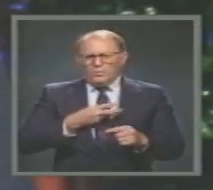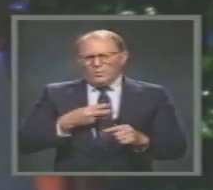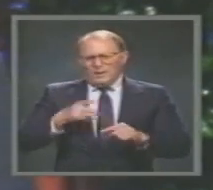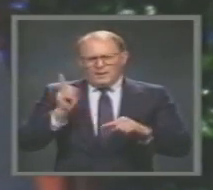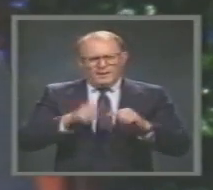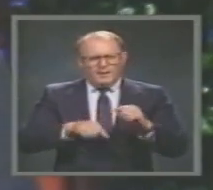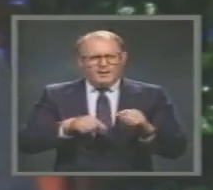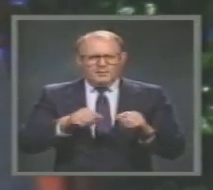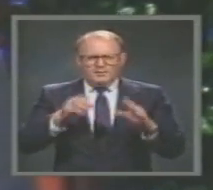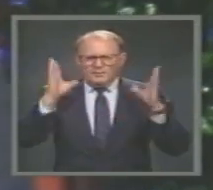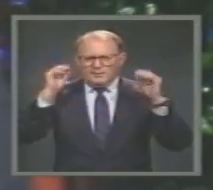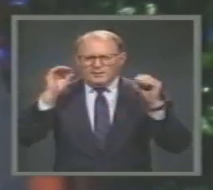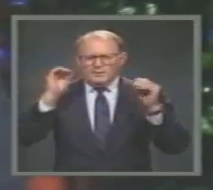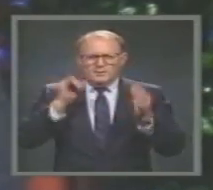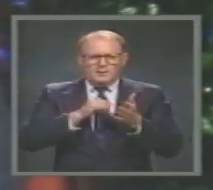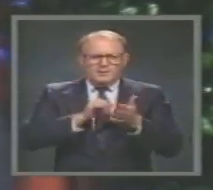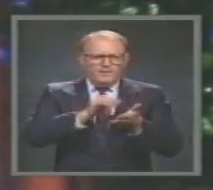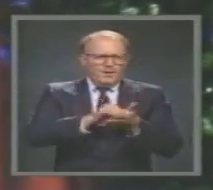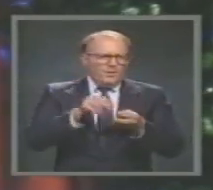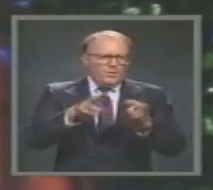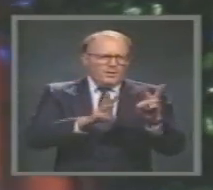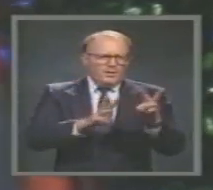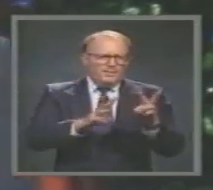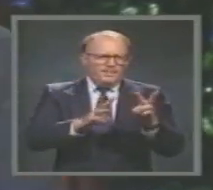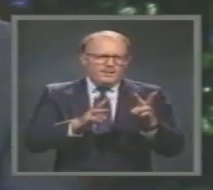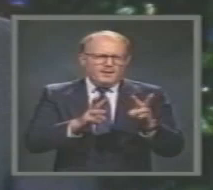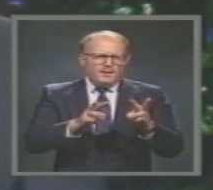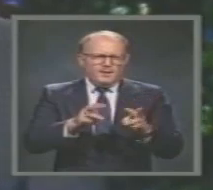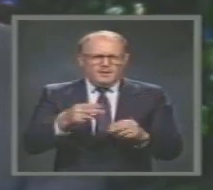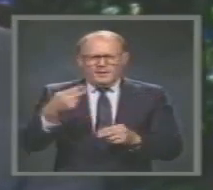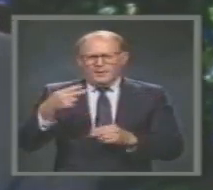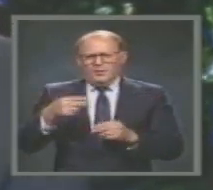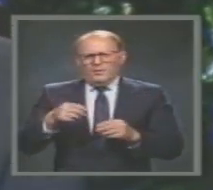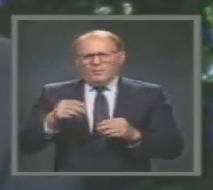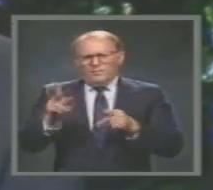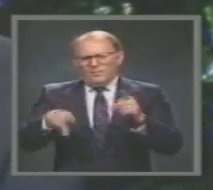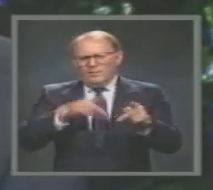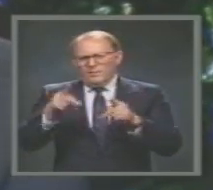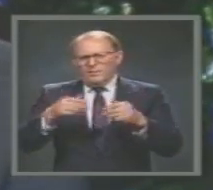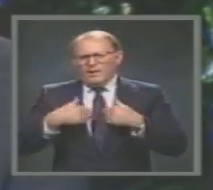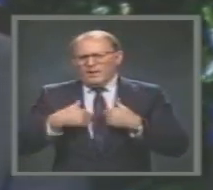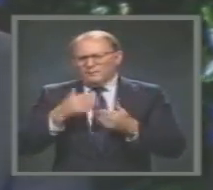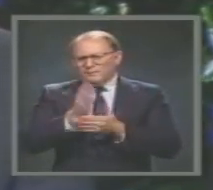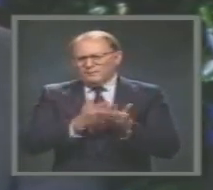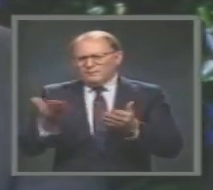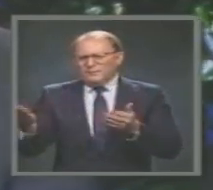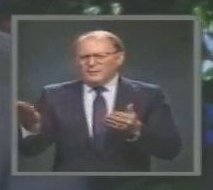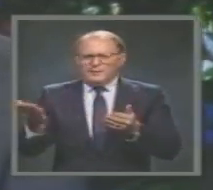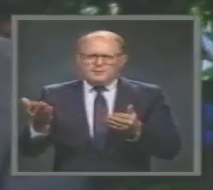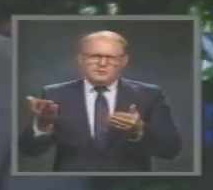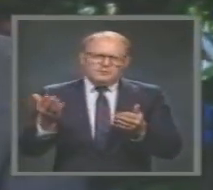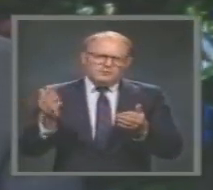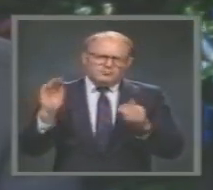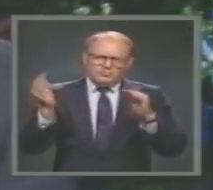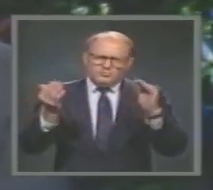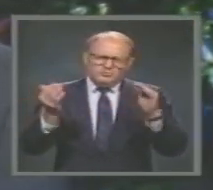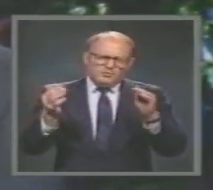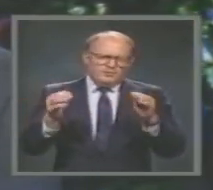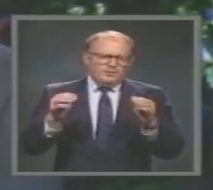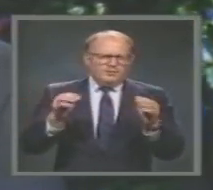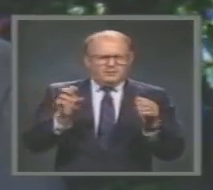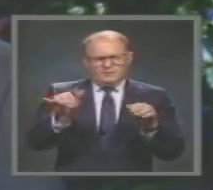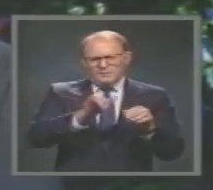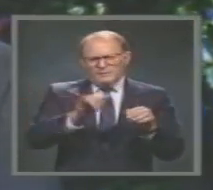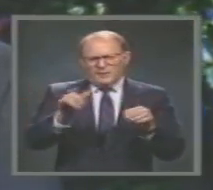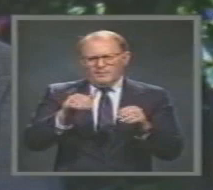or taught that way. While humanity has some things in common with the animals, there's this that's decidedly